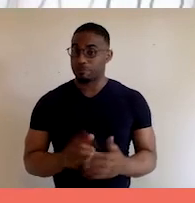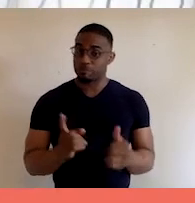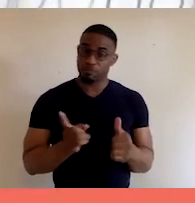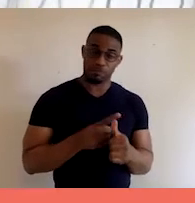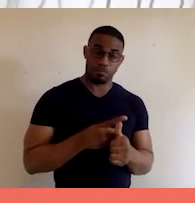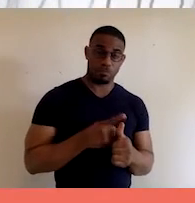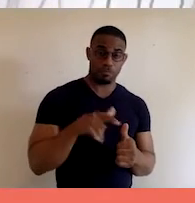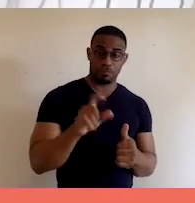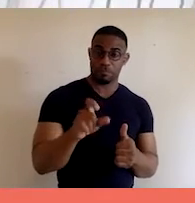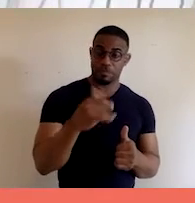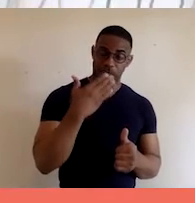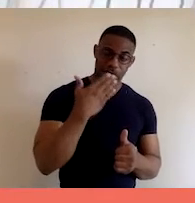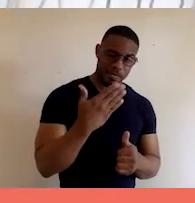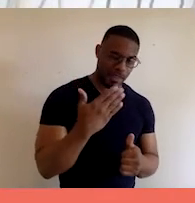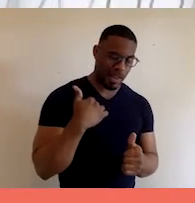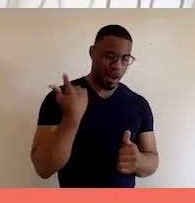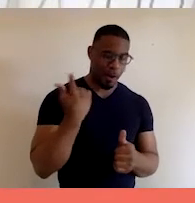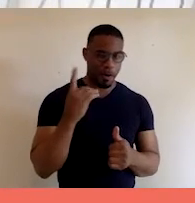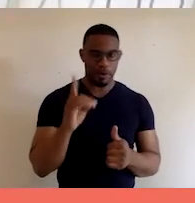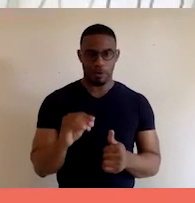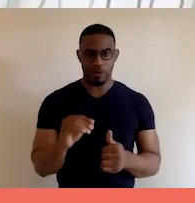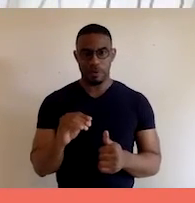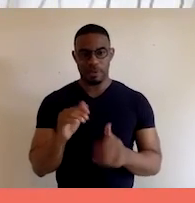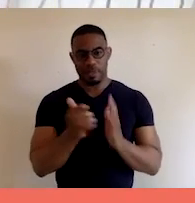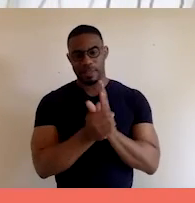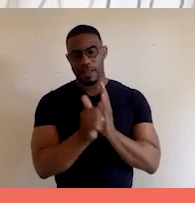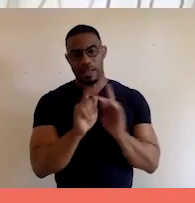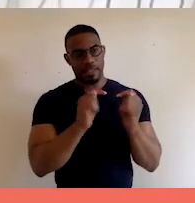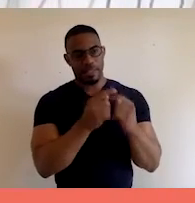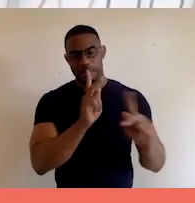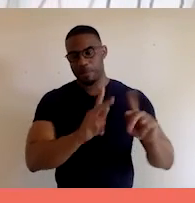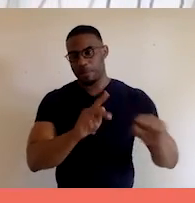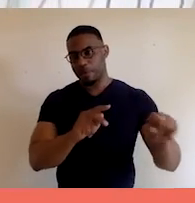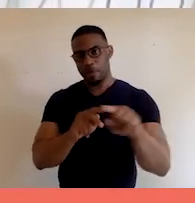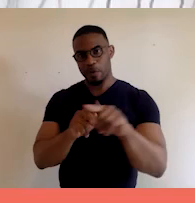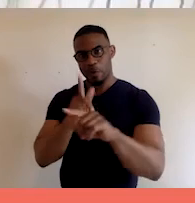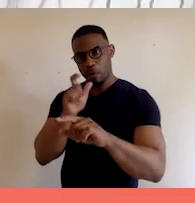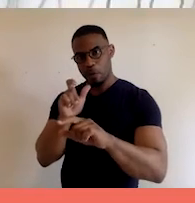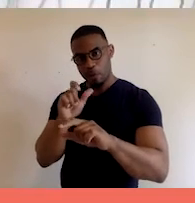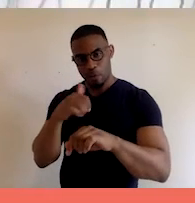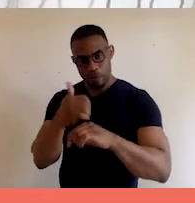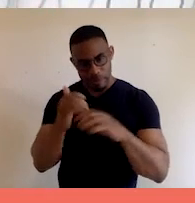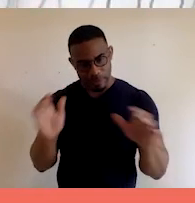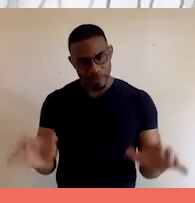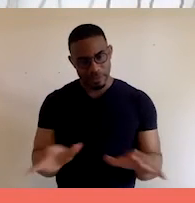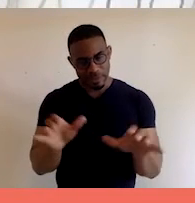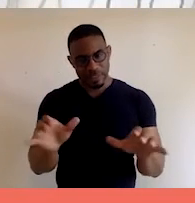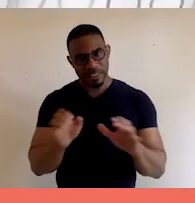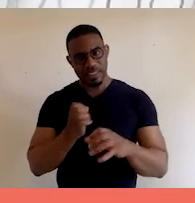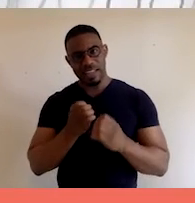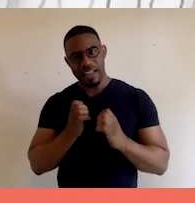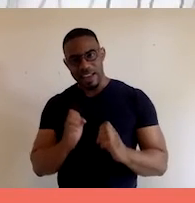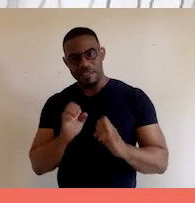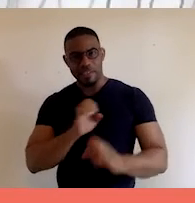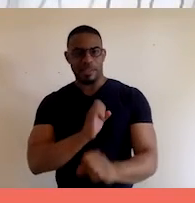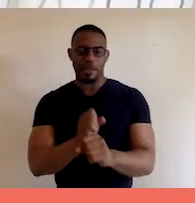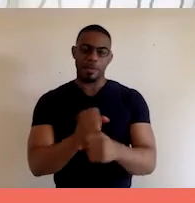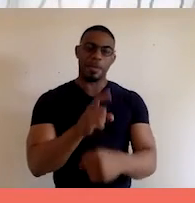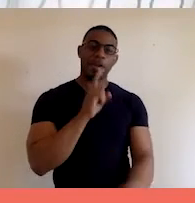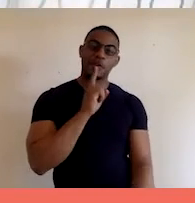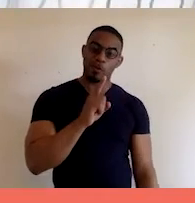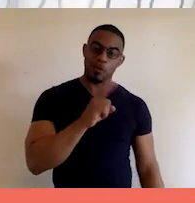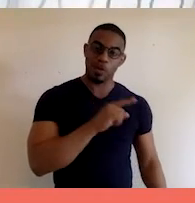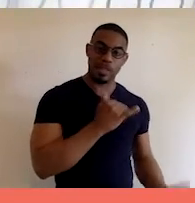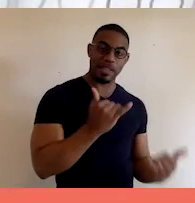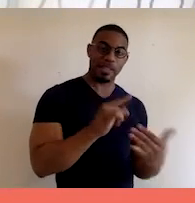First, I must thank, as I always have, the talented team of people who put in so much effort and energy to make sure